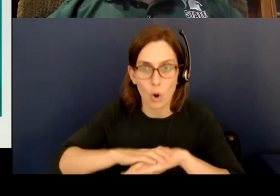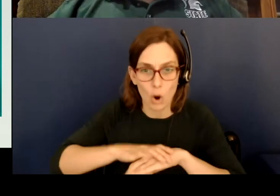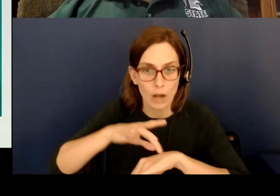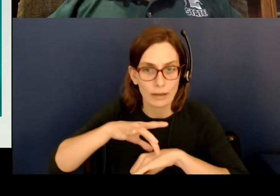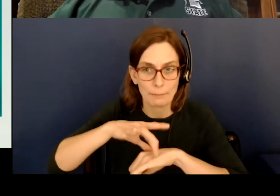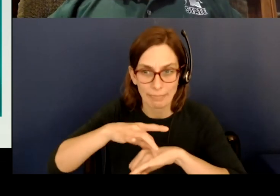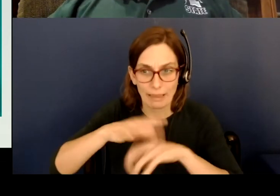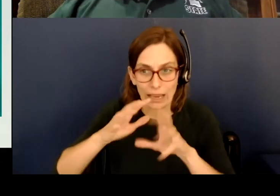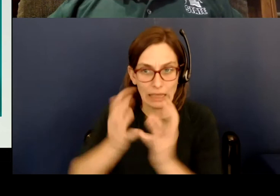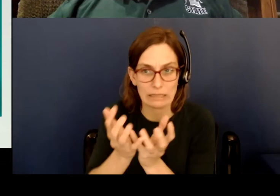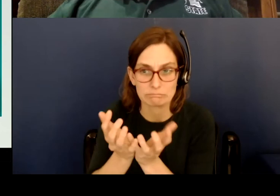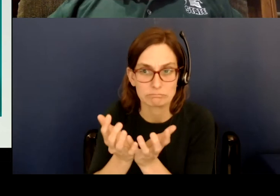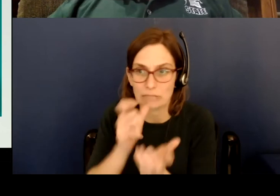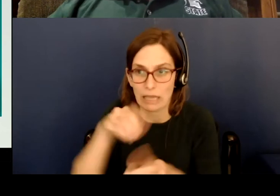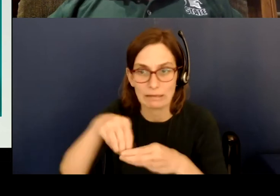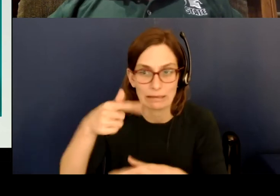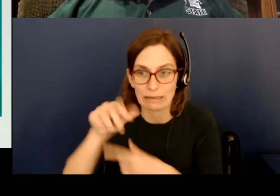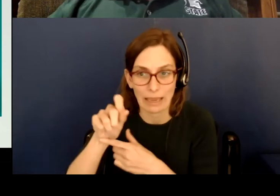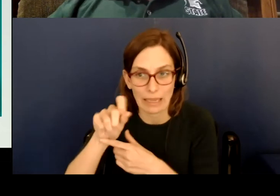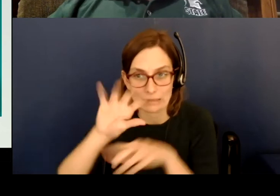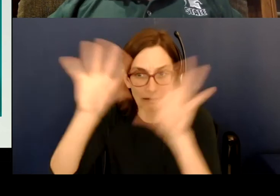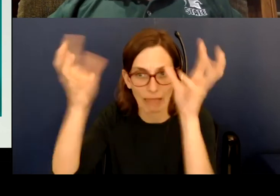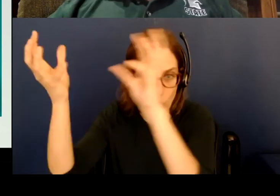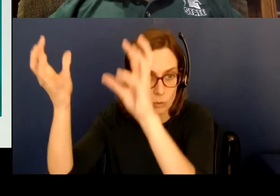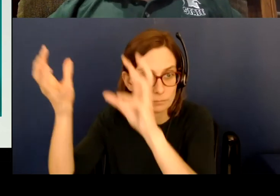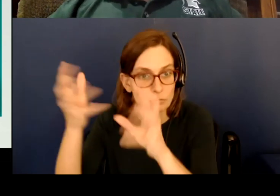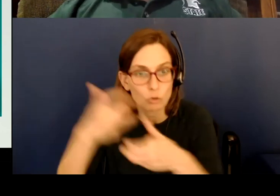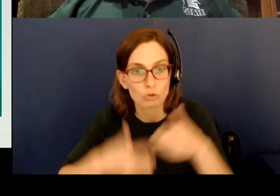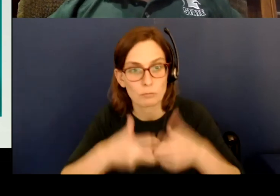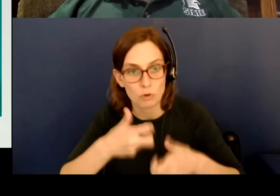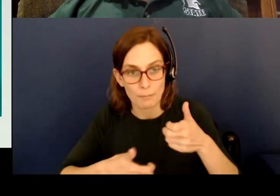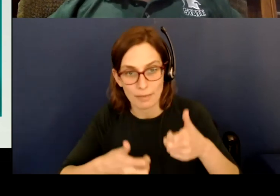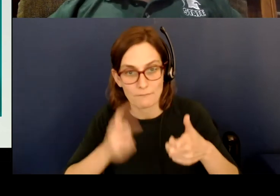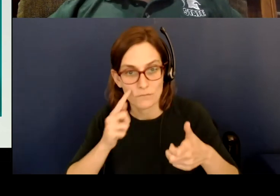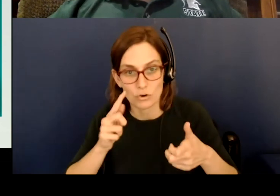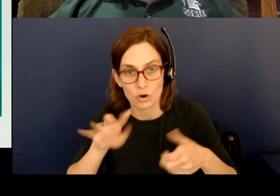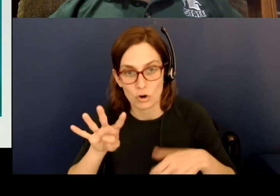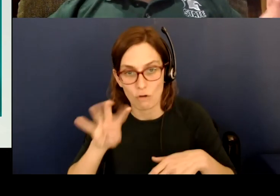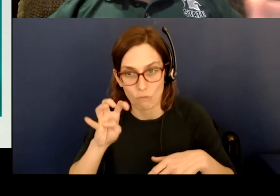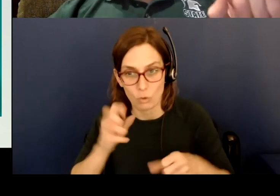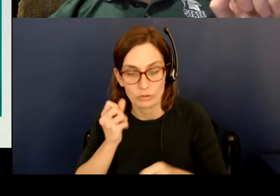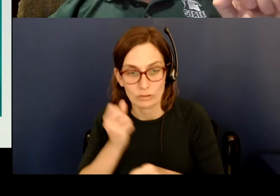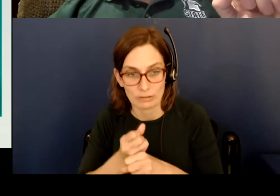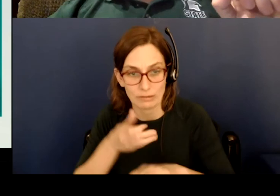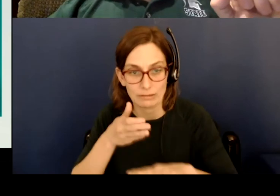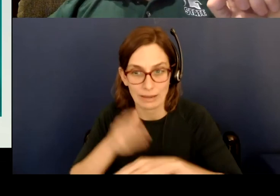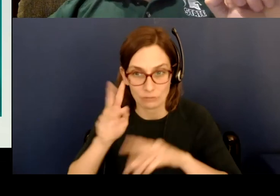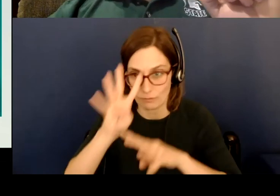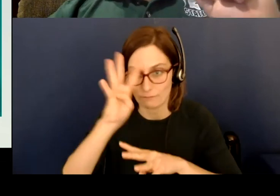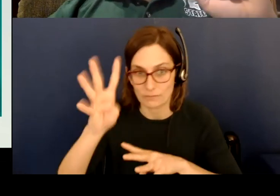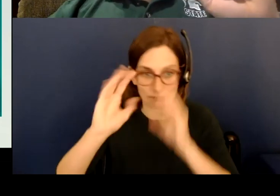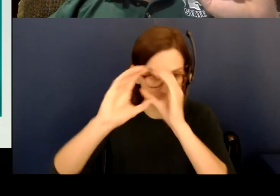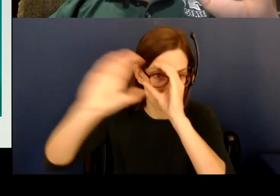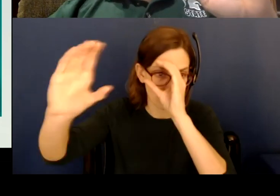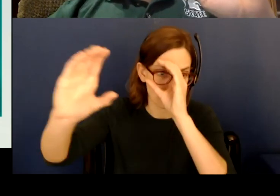cloud. So the only problem with that is for 4 centuries after the invention of the telescope, not